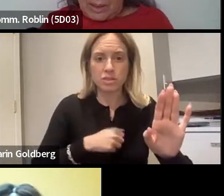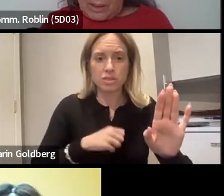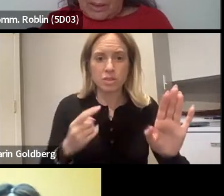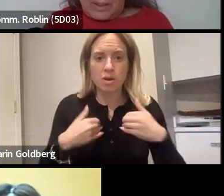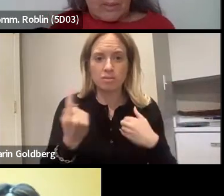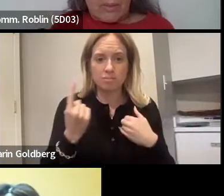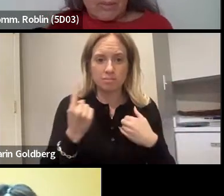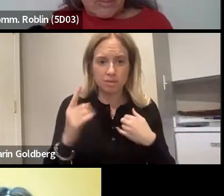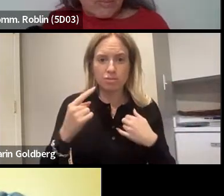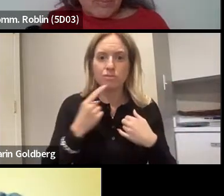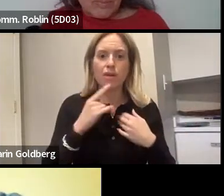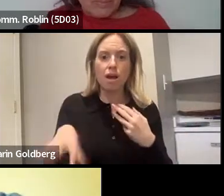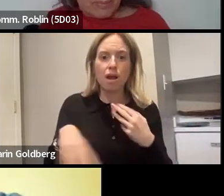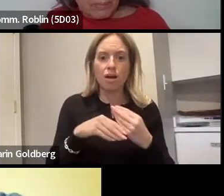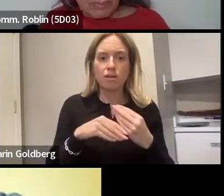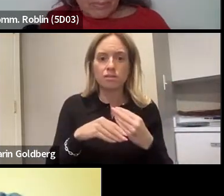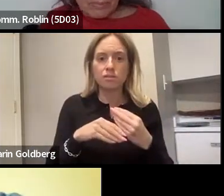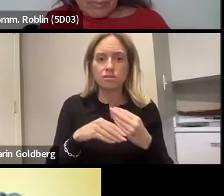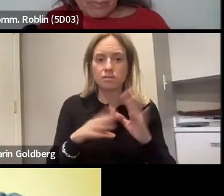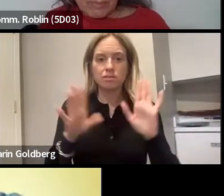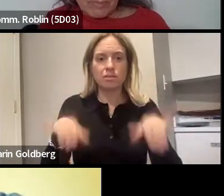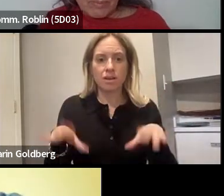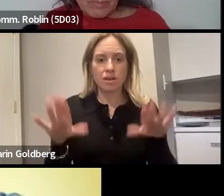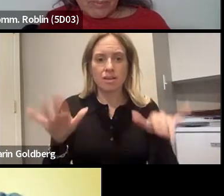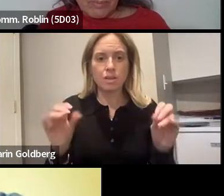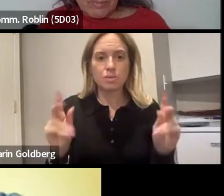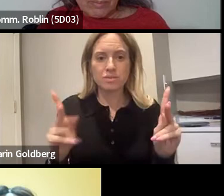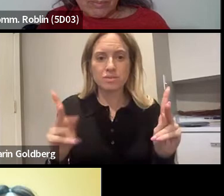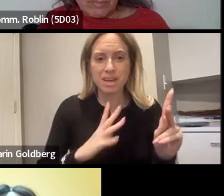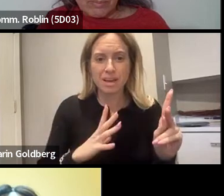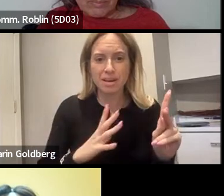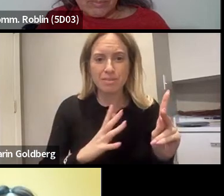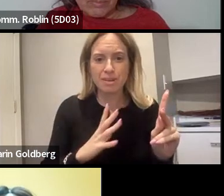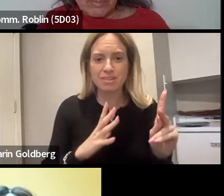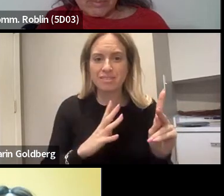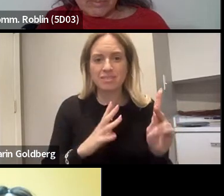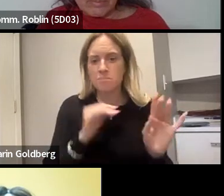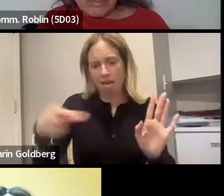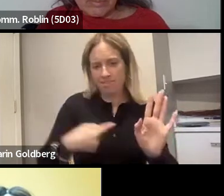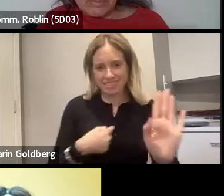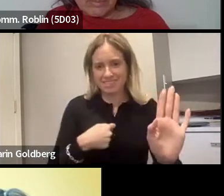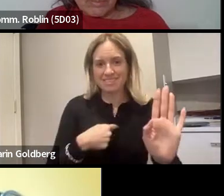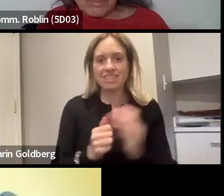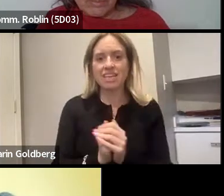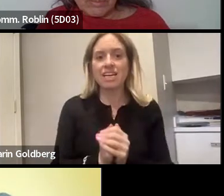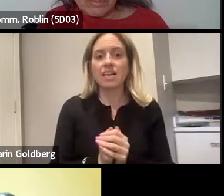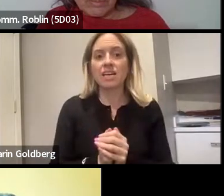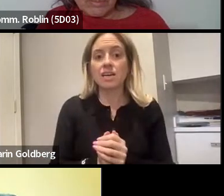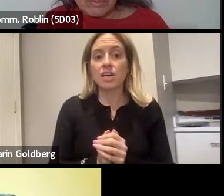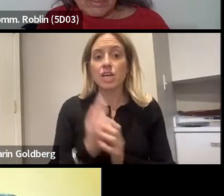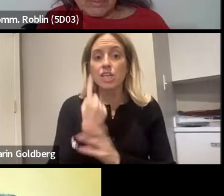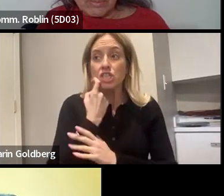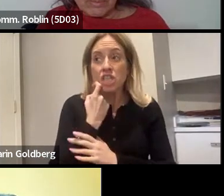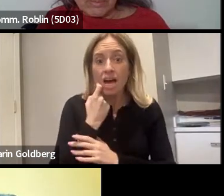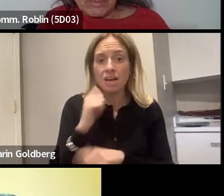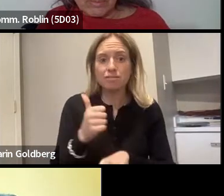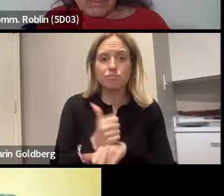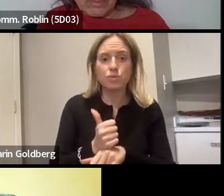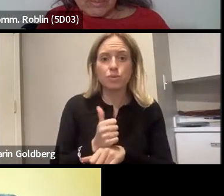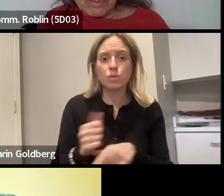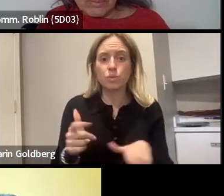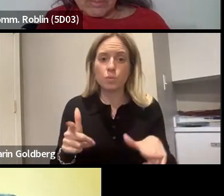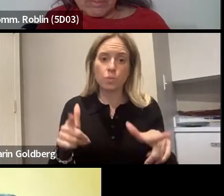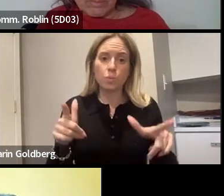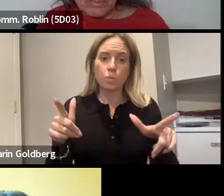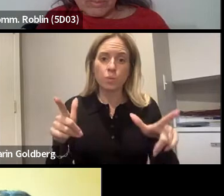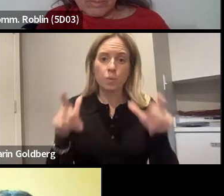to say. Go for it. I'm sorry. No, that's okay. No offense taken. I just did a quick search on through